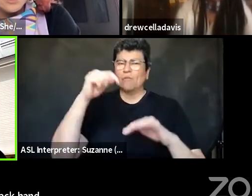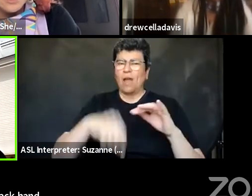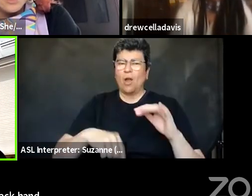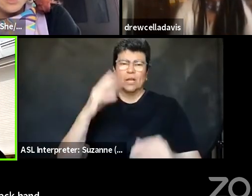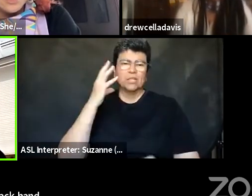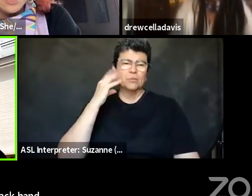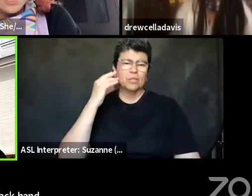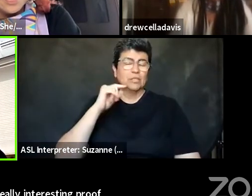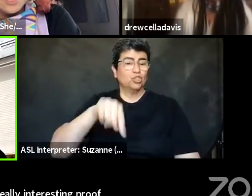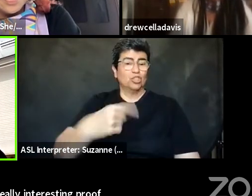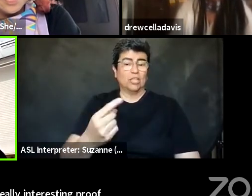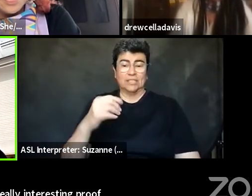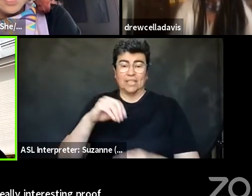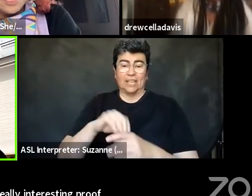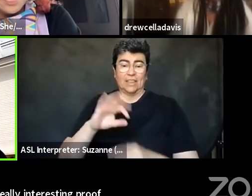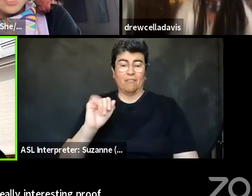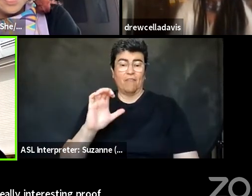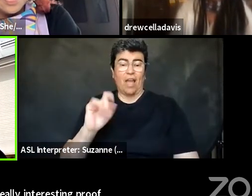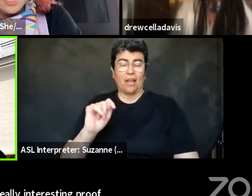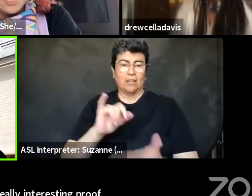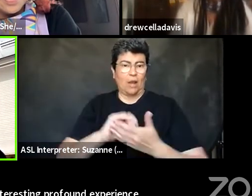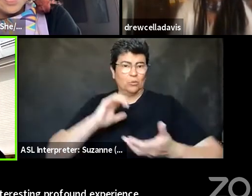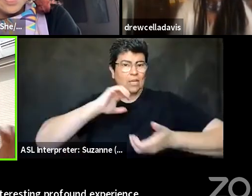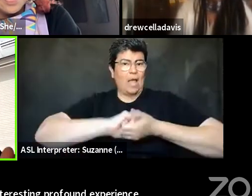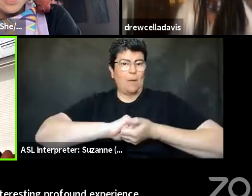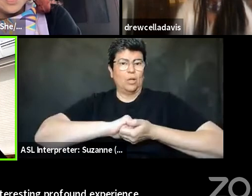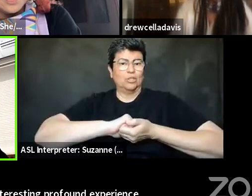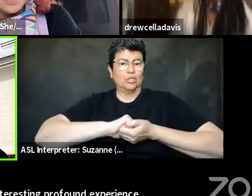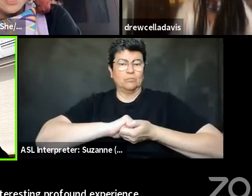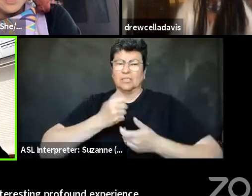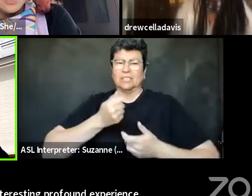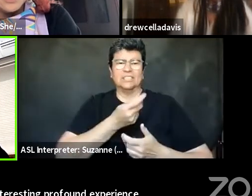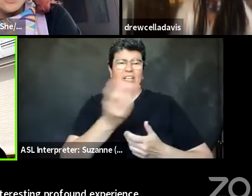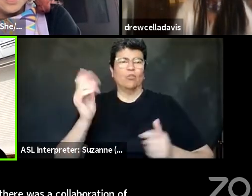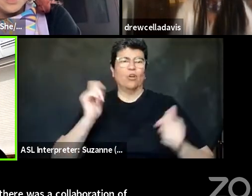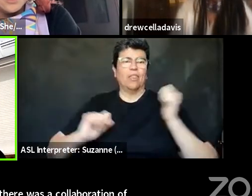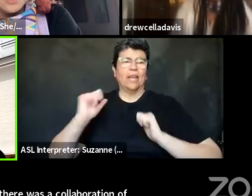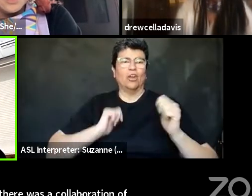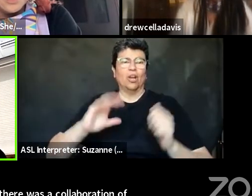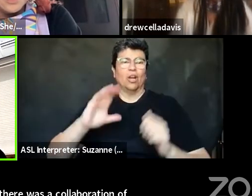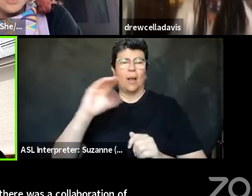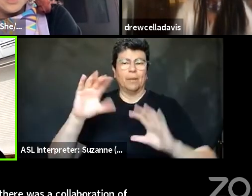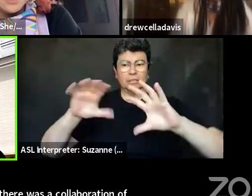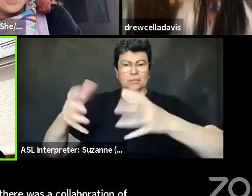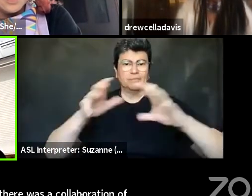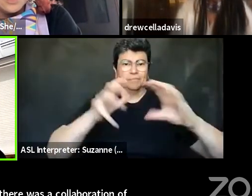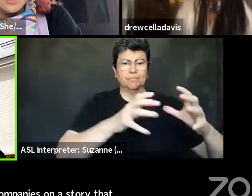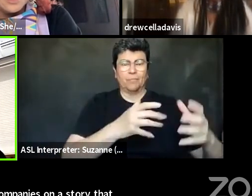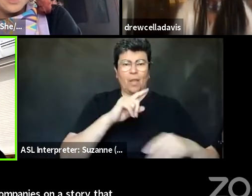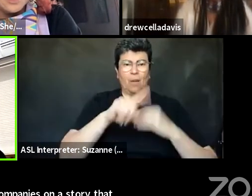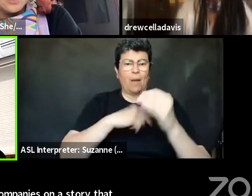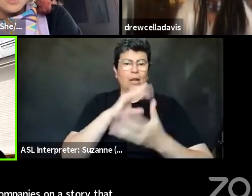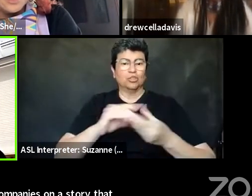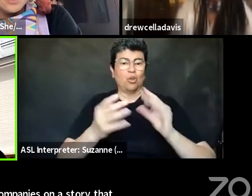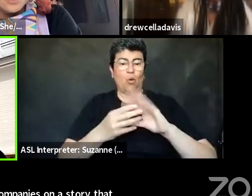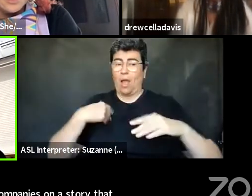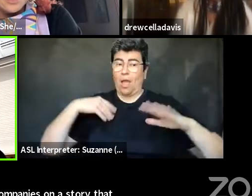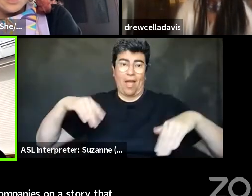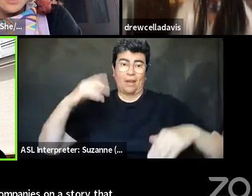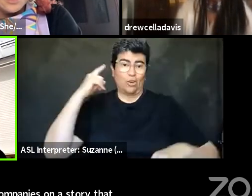just in the fact that it was a collaboration of several theater companies on a story that I hadn't heard